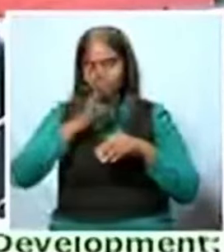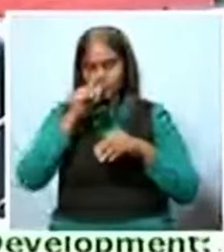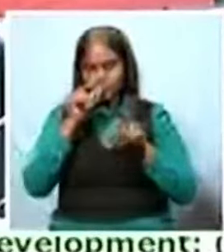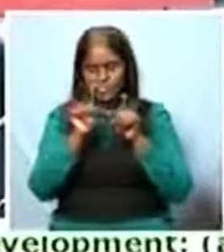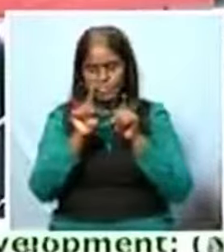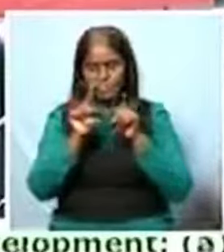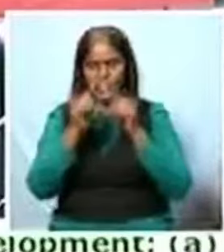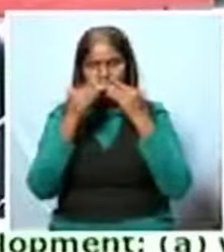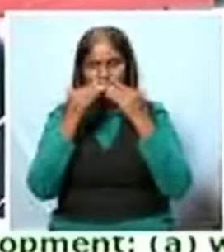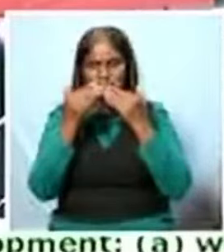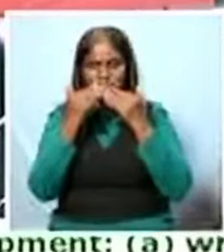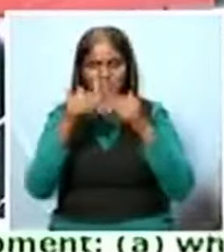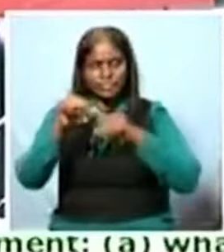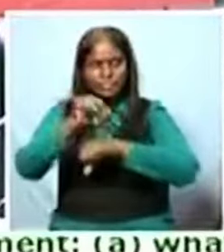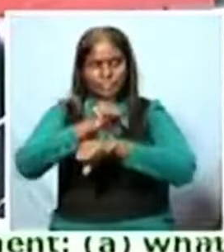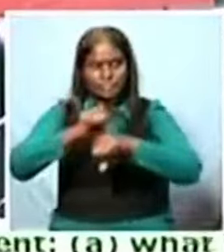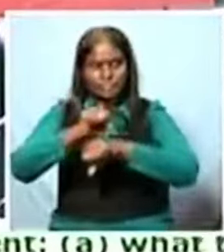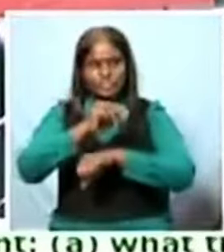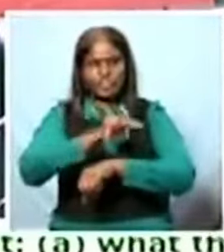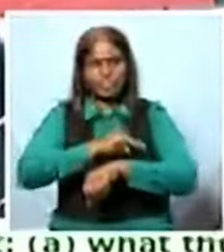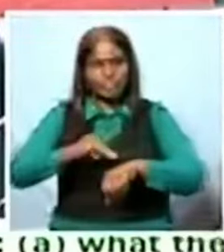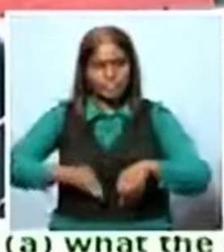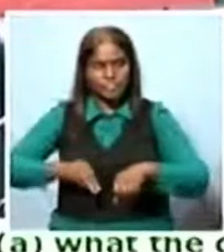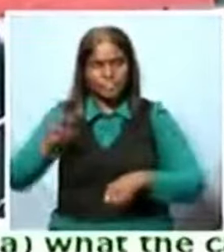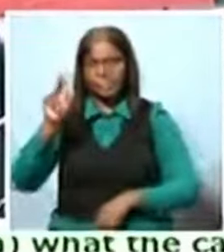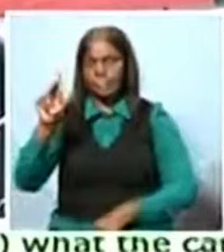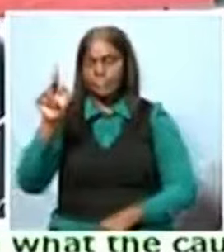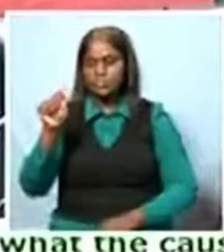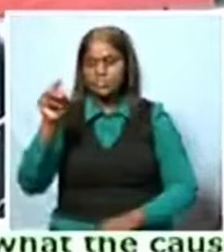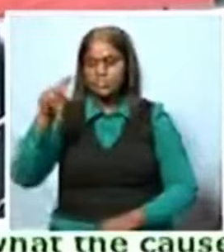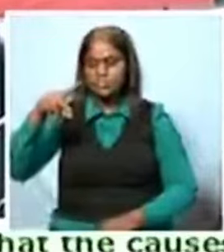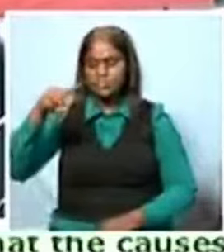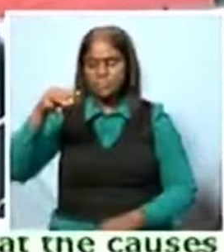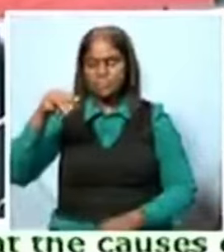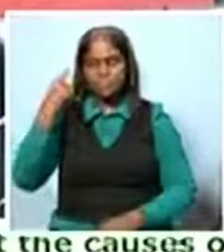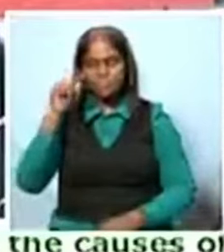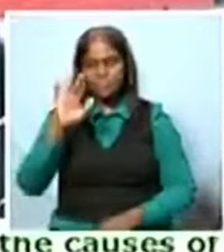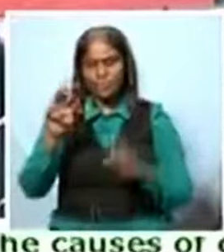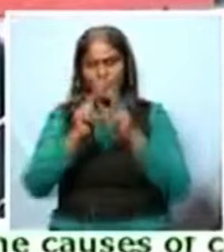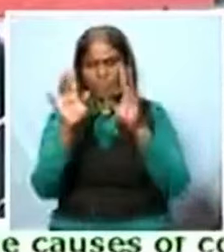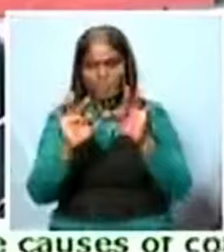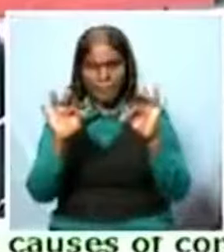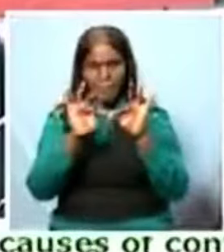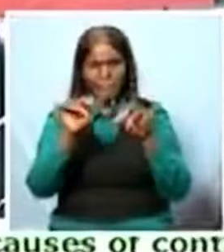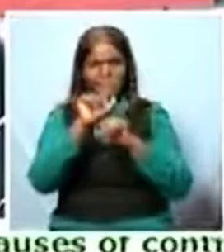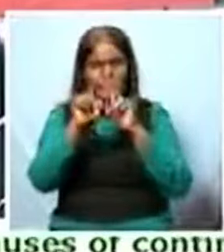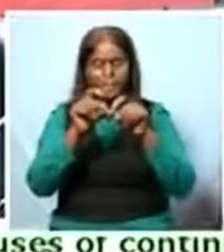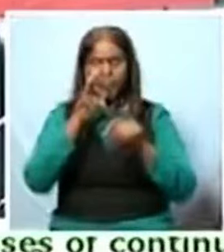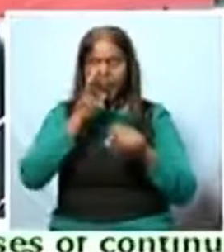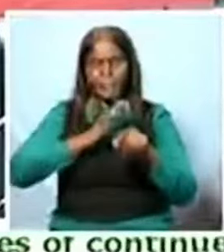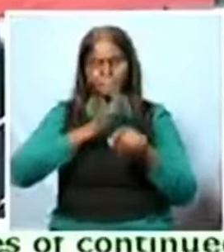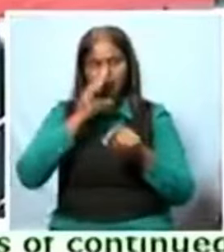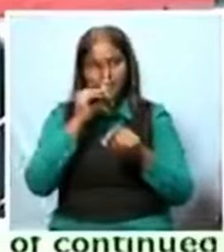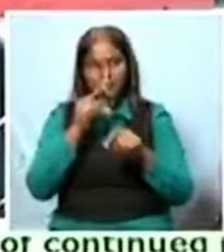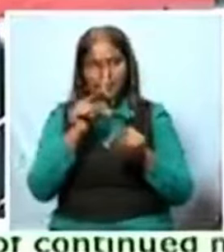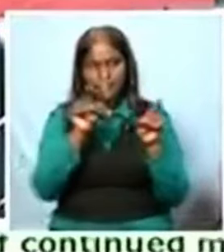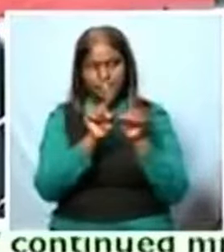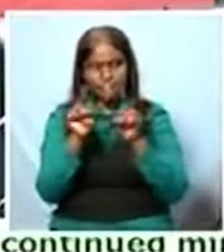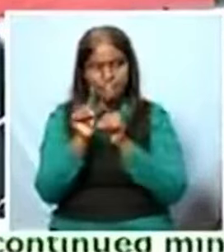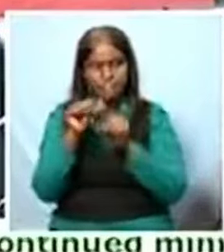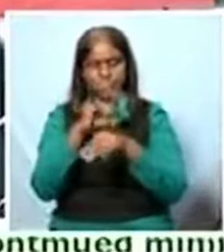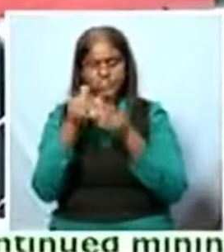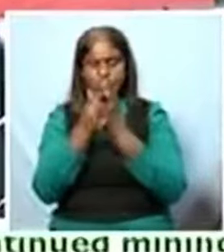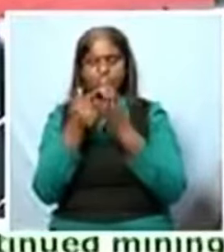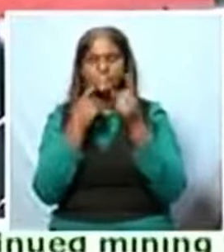Honorable Senior Member, Honorable Kampiongo, for that very important question. Madam Speaker, as was said